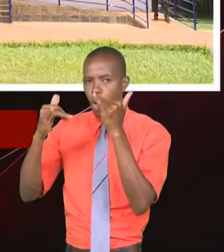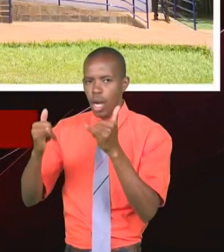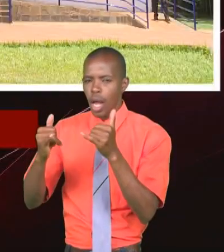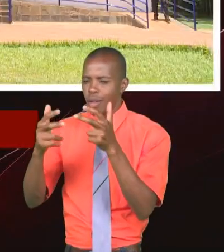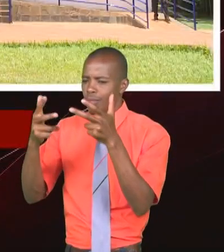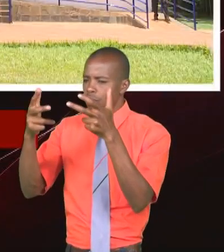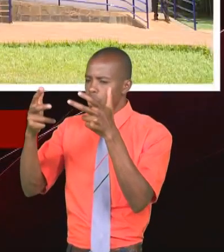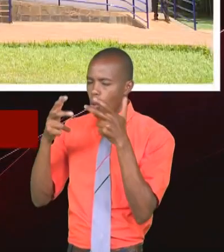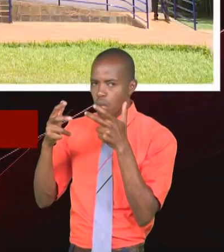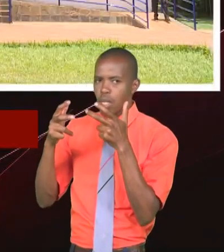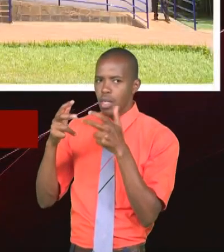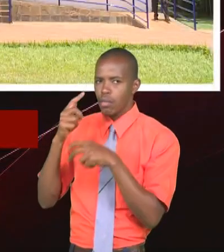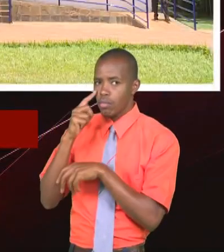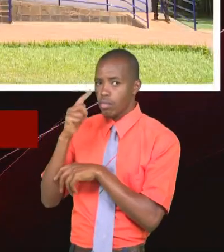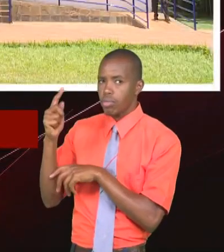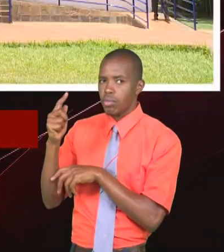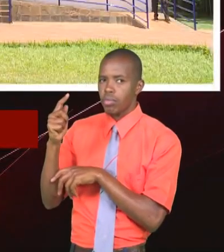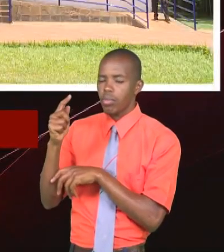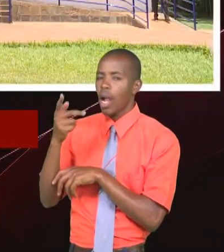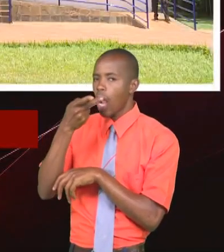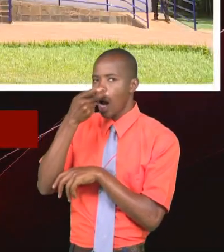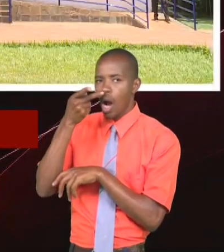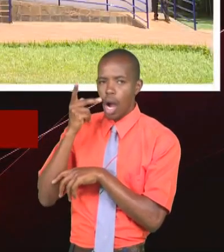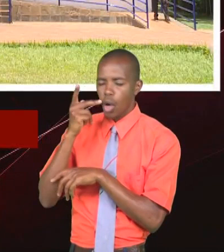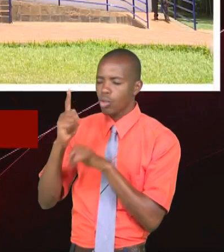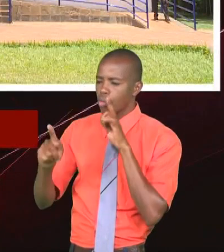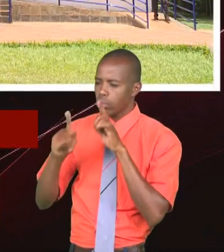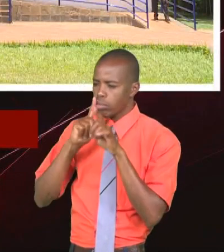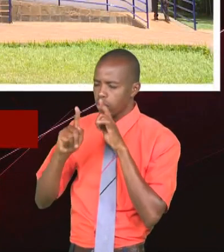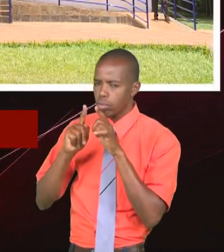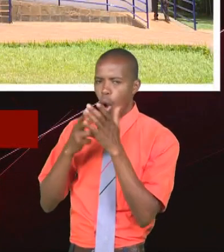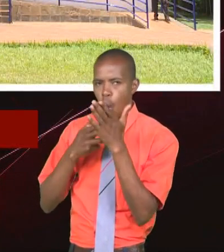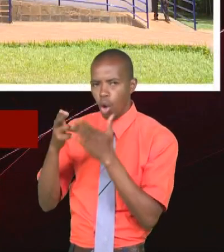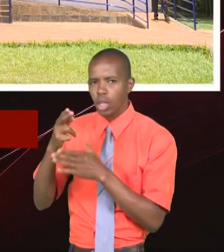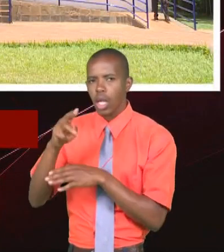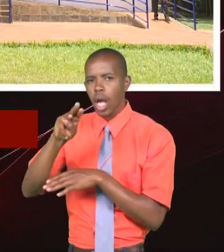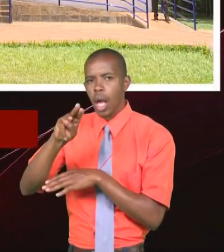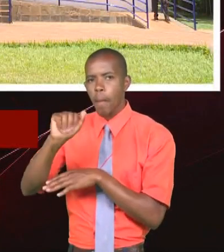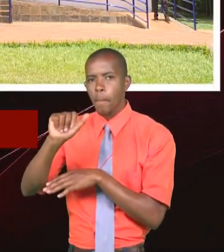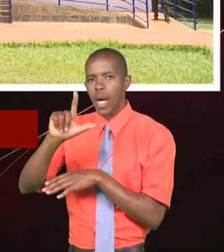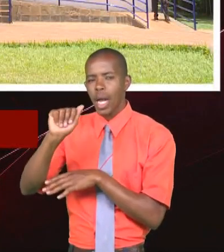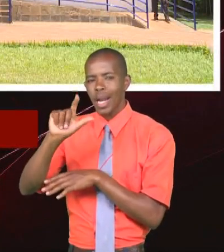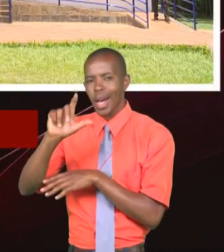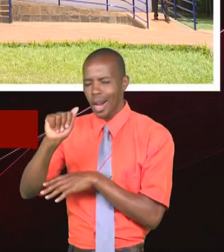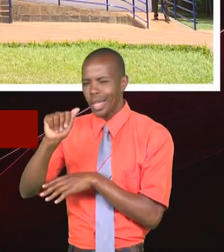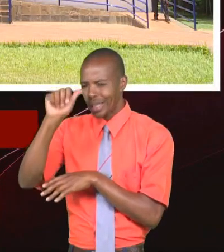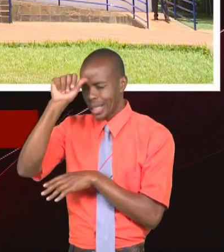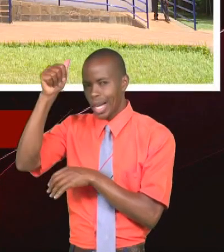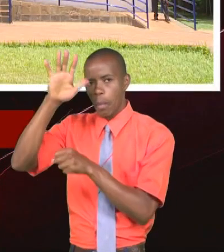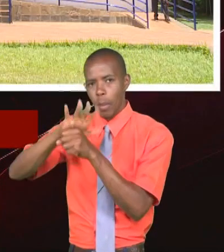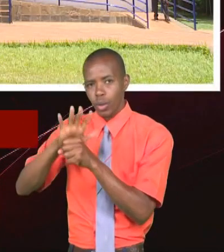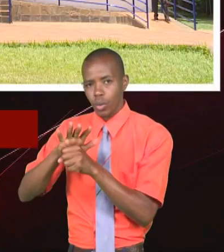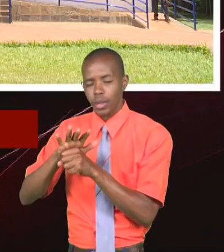these guys are talking, like my party leader, Kalonzo Musyoka, honestly, Malala is coming out a brilliant guy, and is coming out